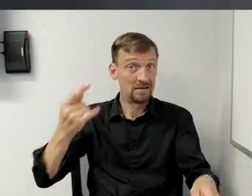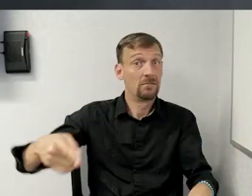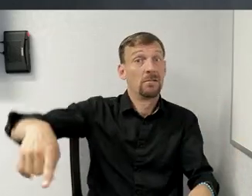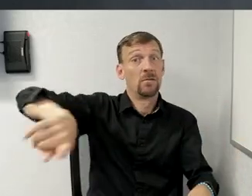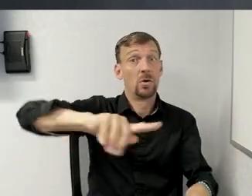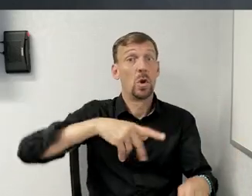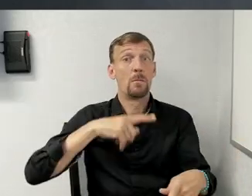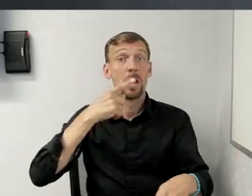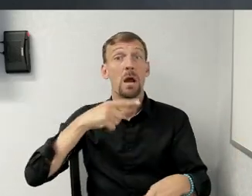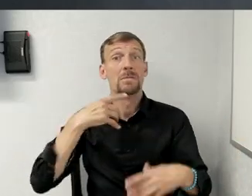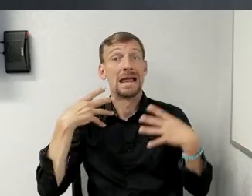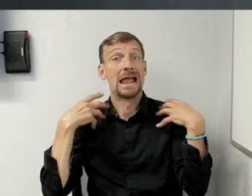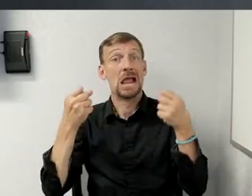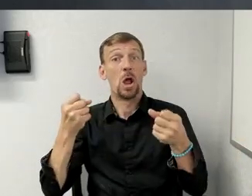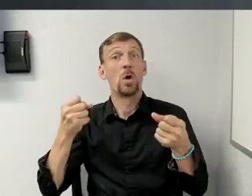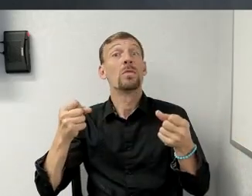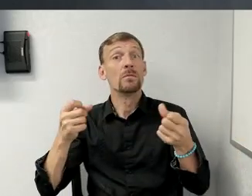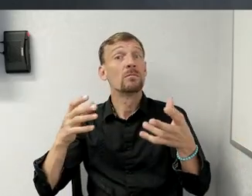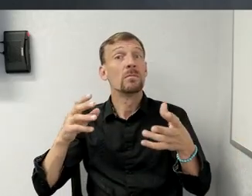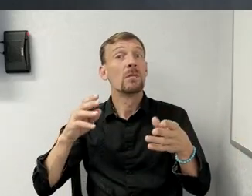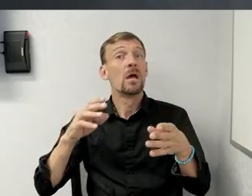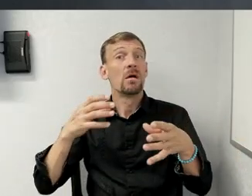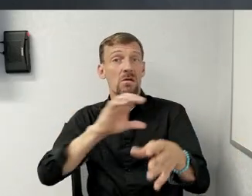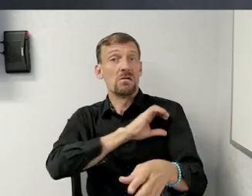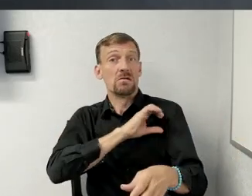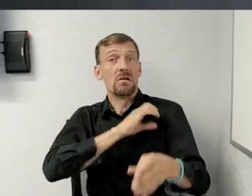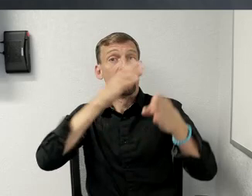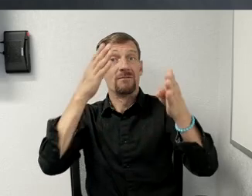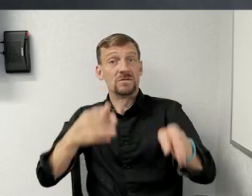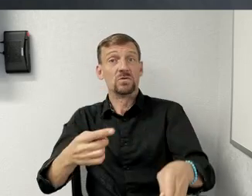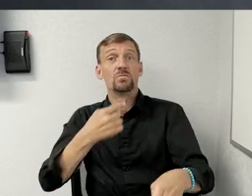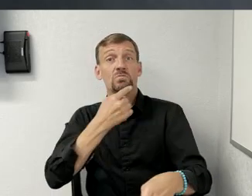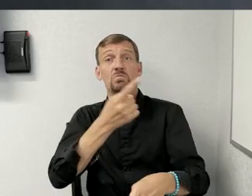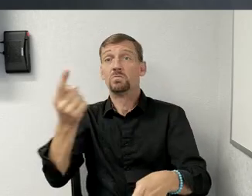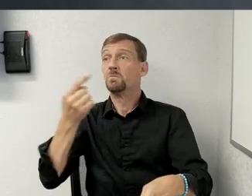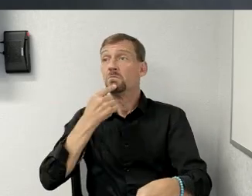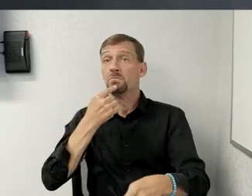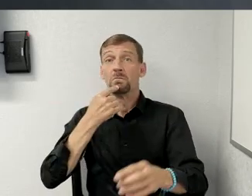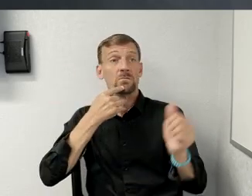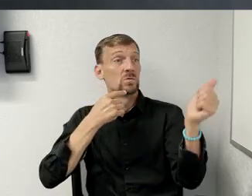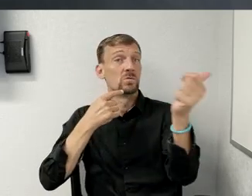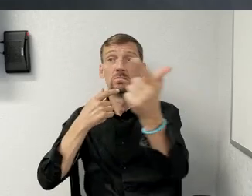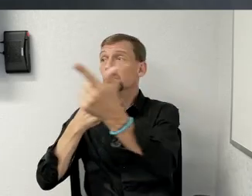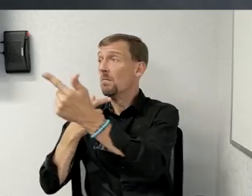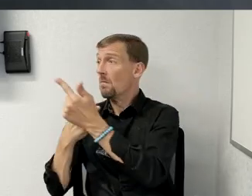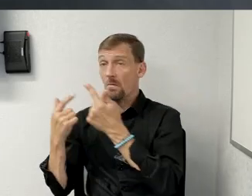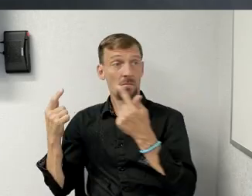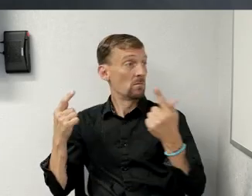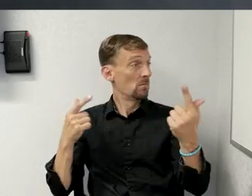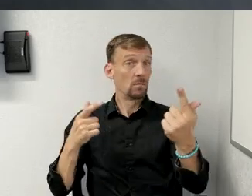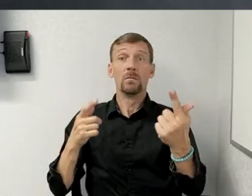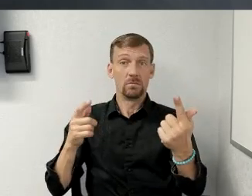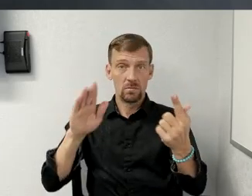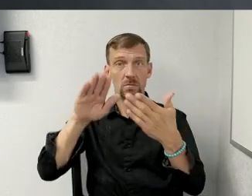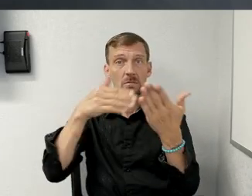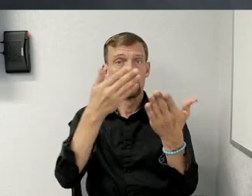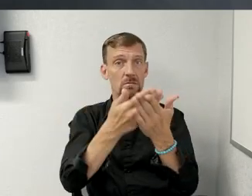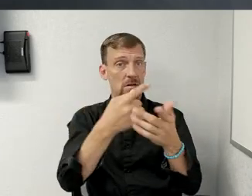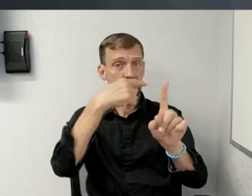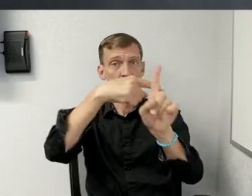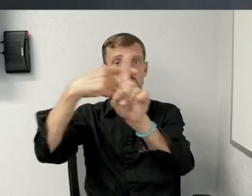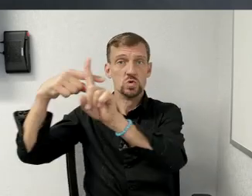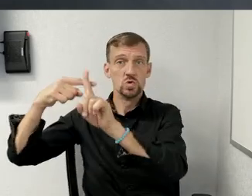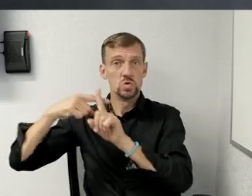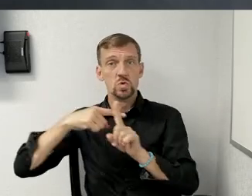public health officer attests that all of the conditions are present that would allow us to open up.